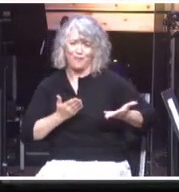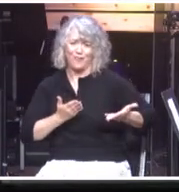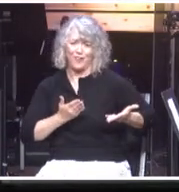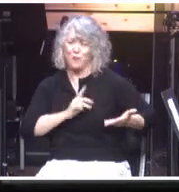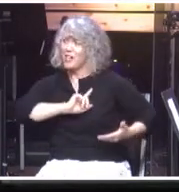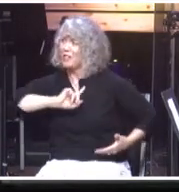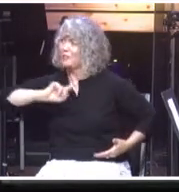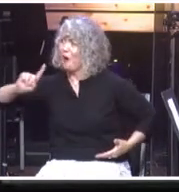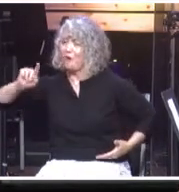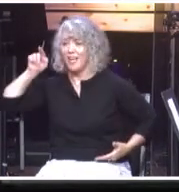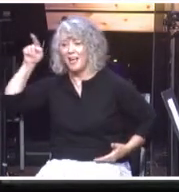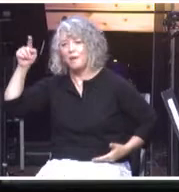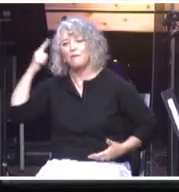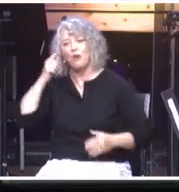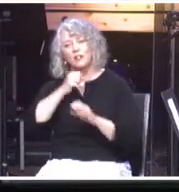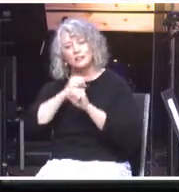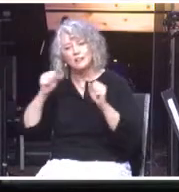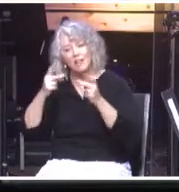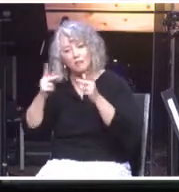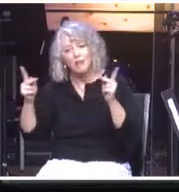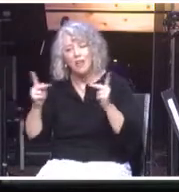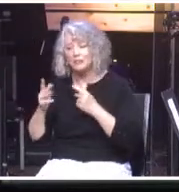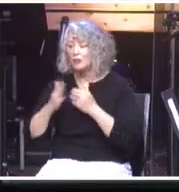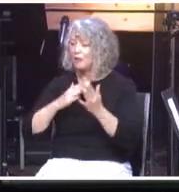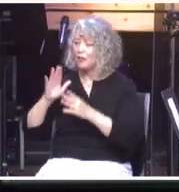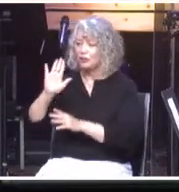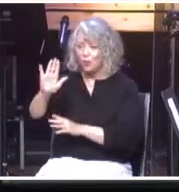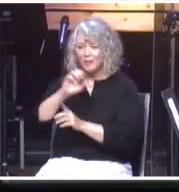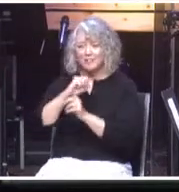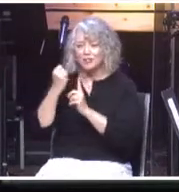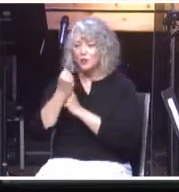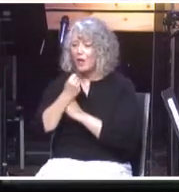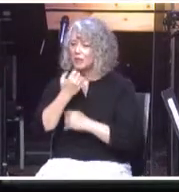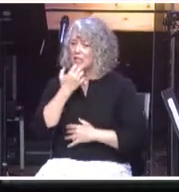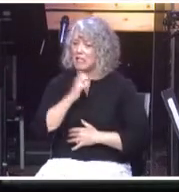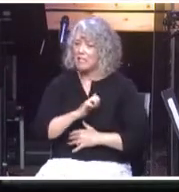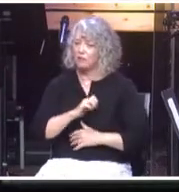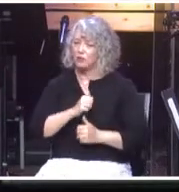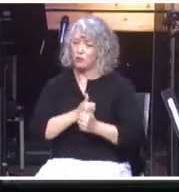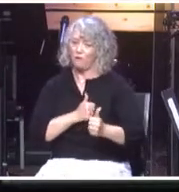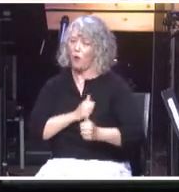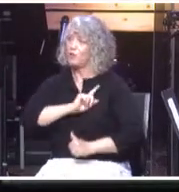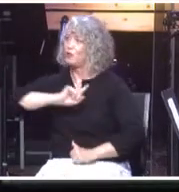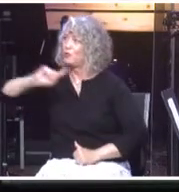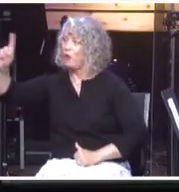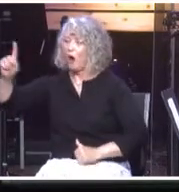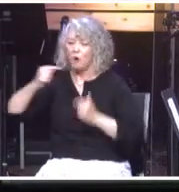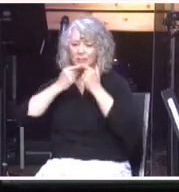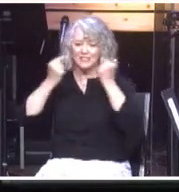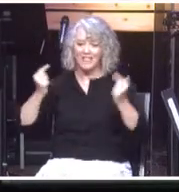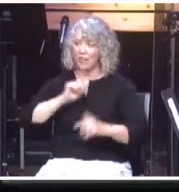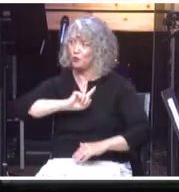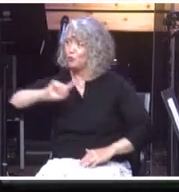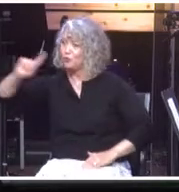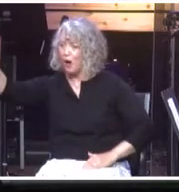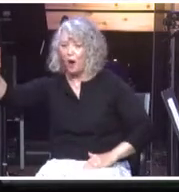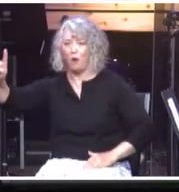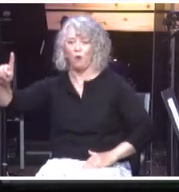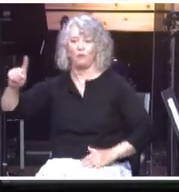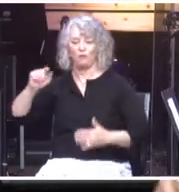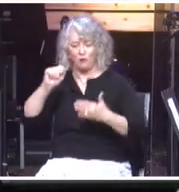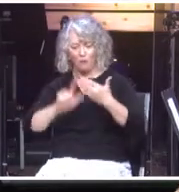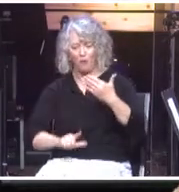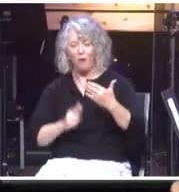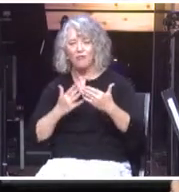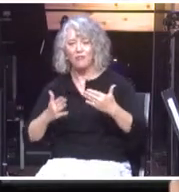We go to him for a refuge for all kinds of things, from all evil, from all harm, from all sin, from all